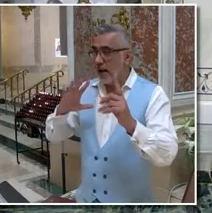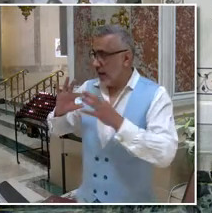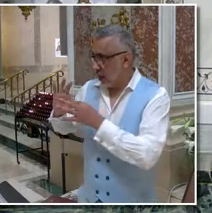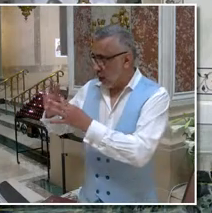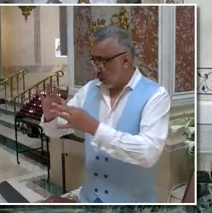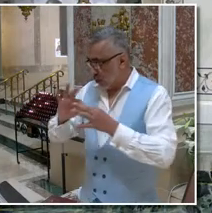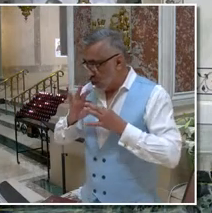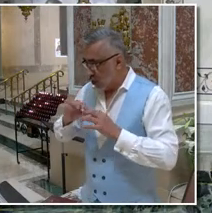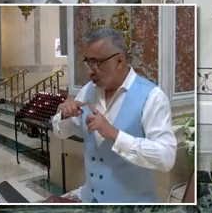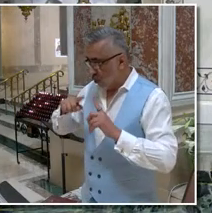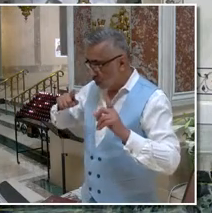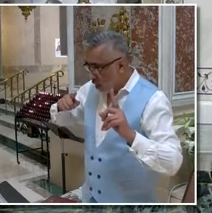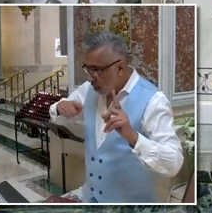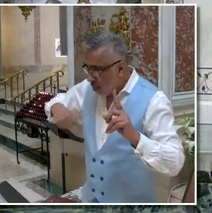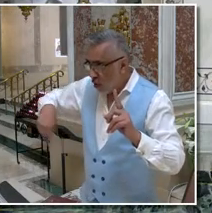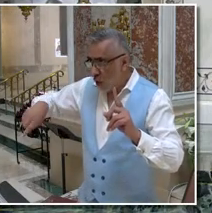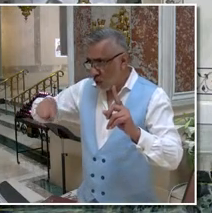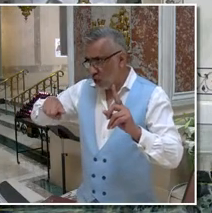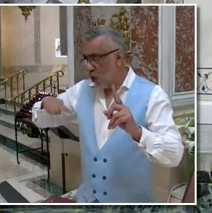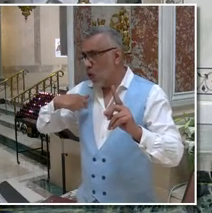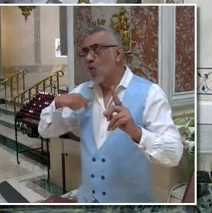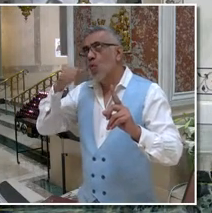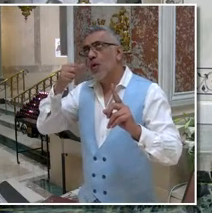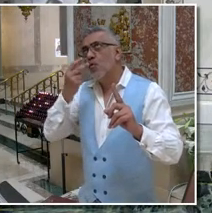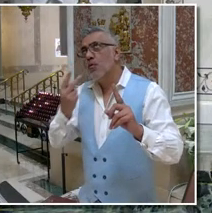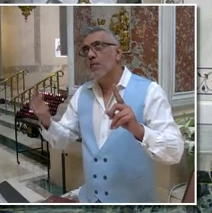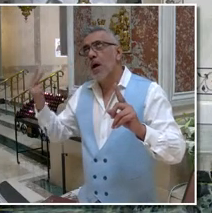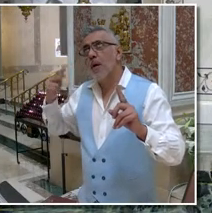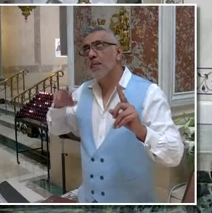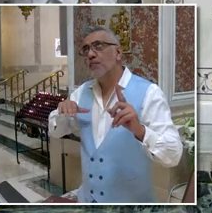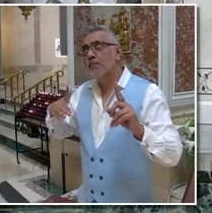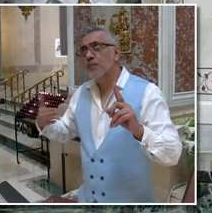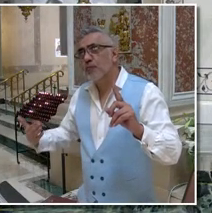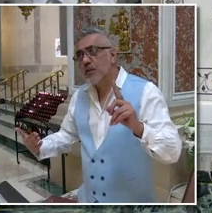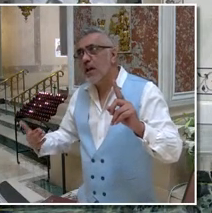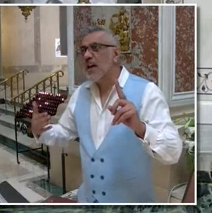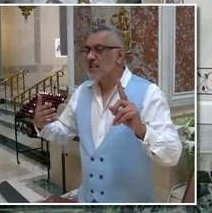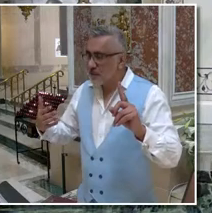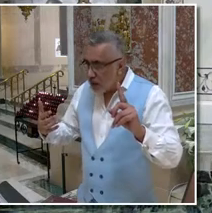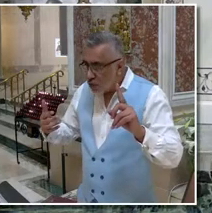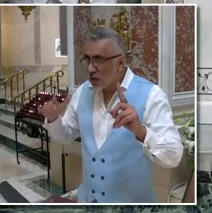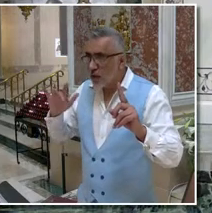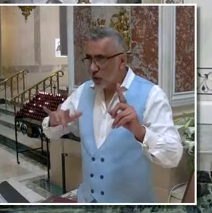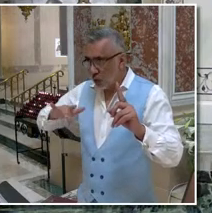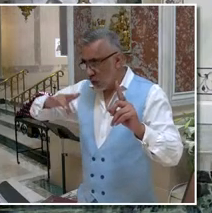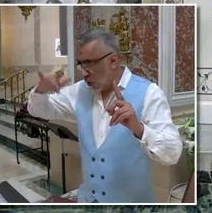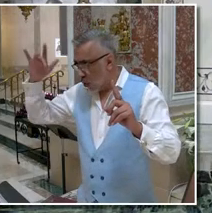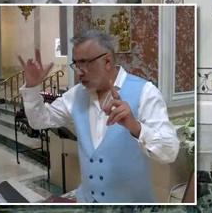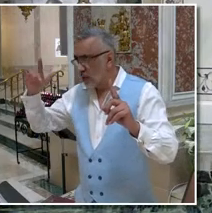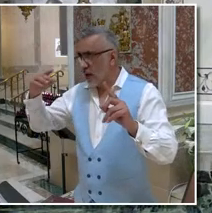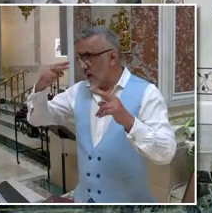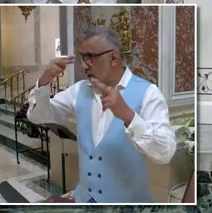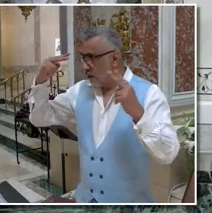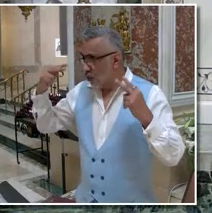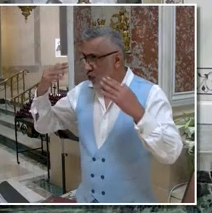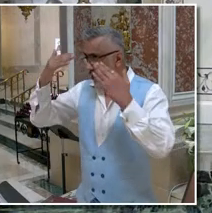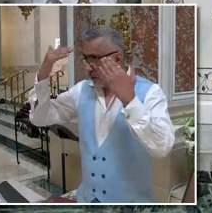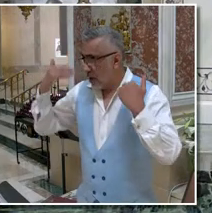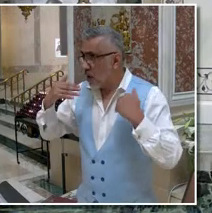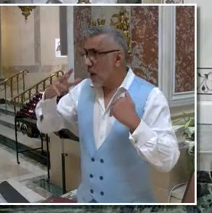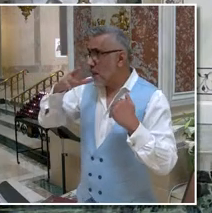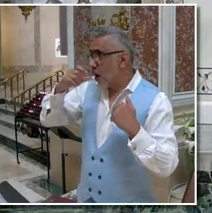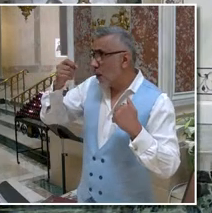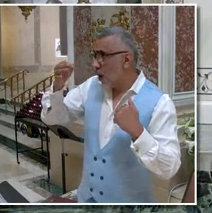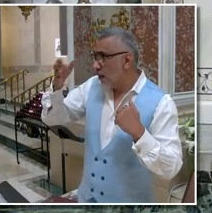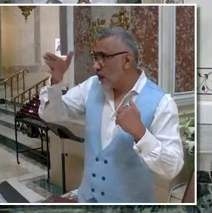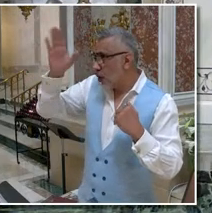with those whose memory we venerate, especially the glorious ever-Virgin Mary, Mother of our God